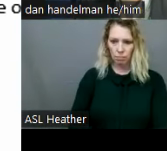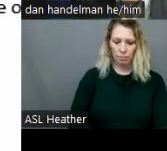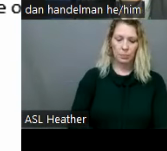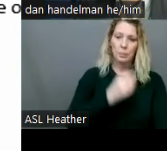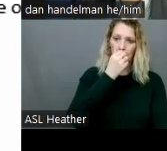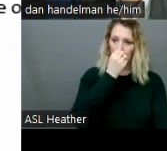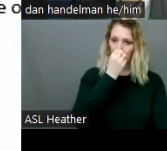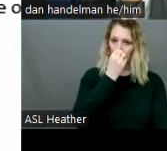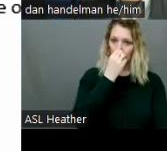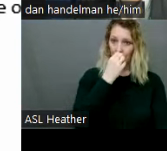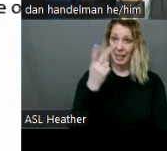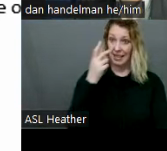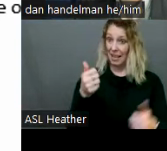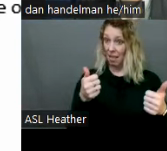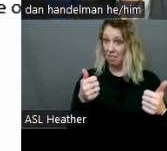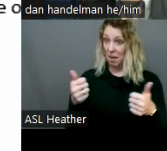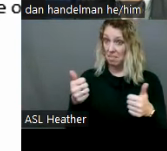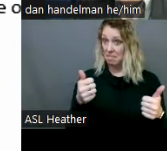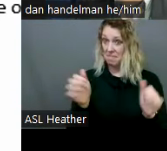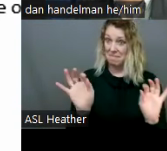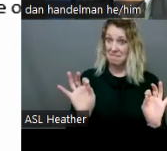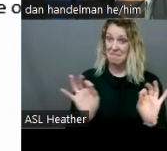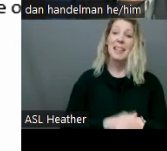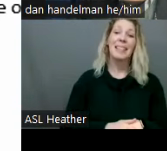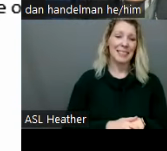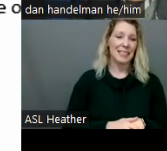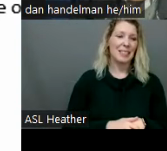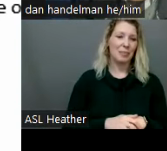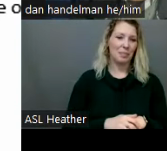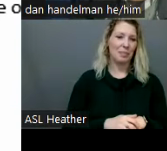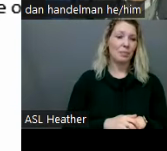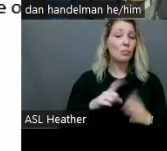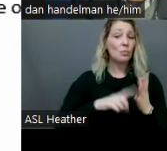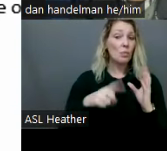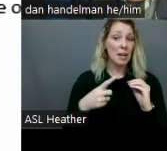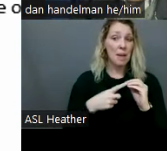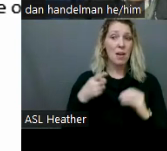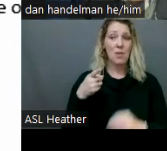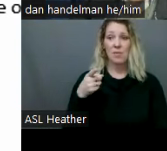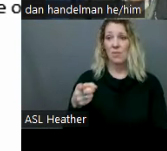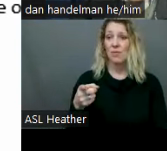I see a thumbs up from Commissioner Monica. And what about you, Ajay?